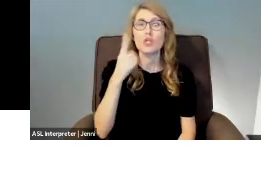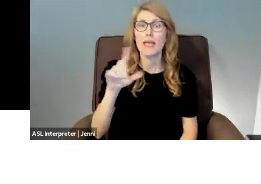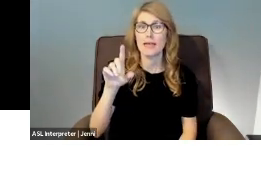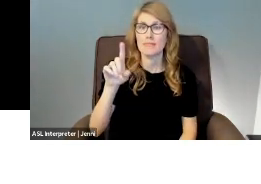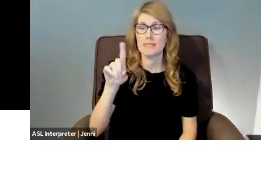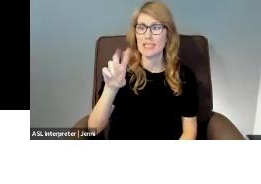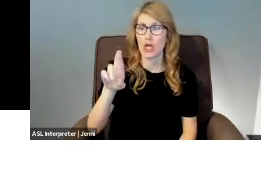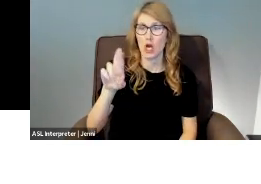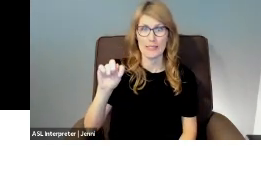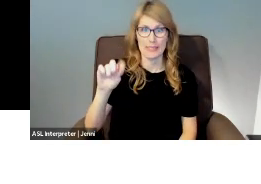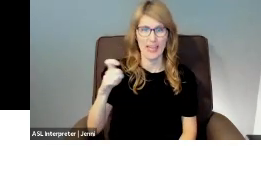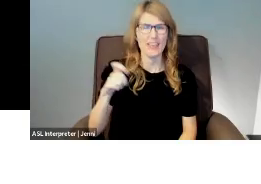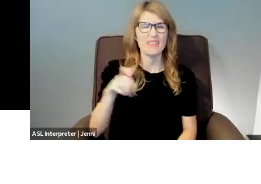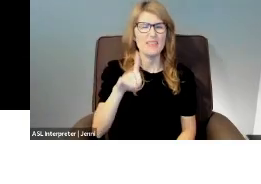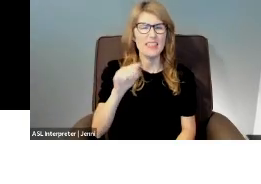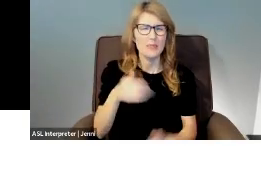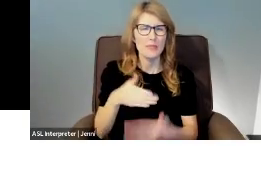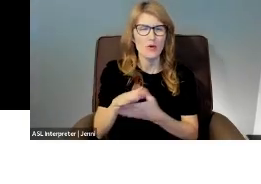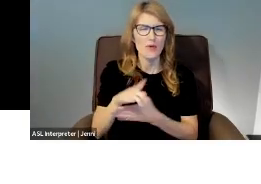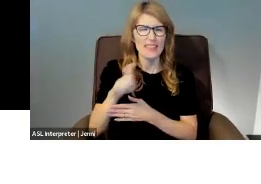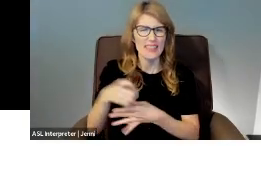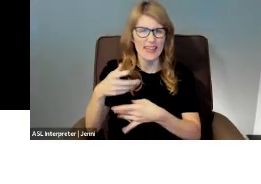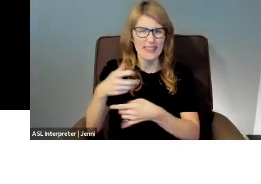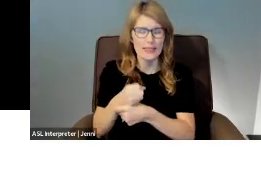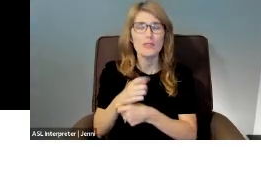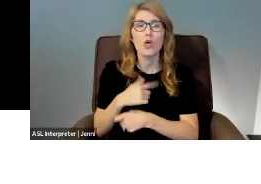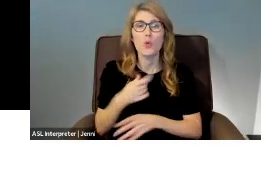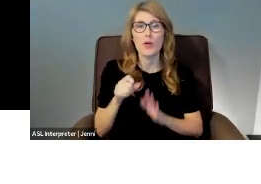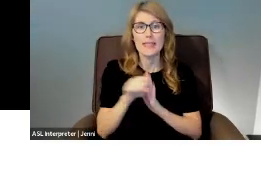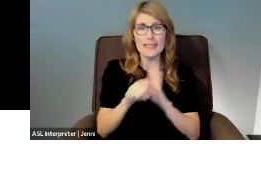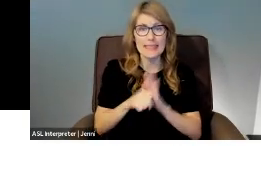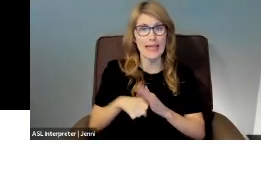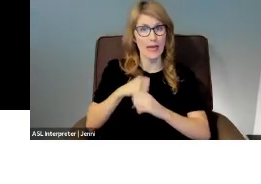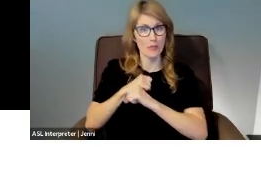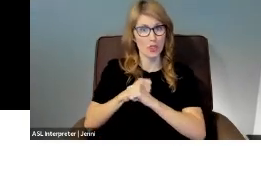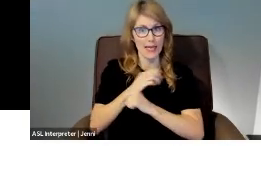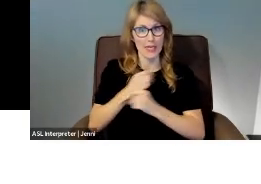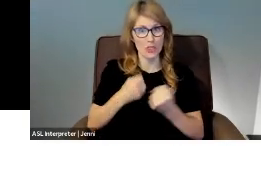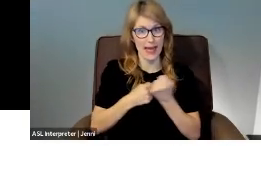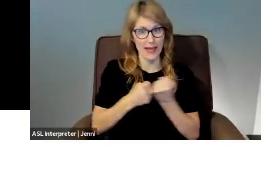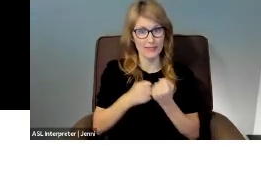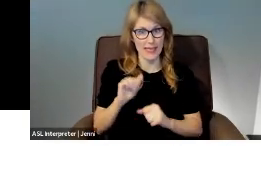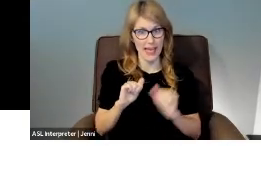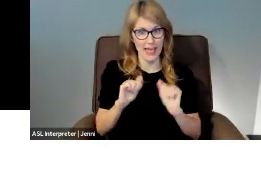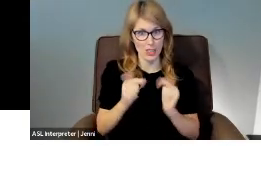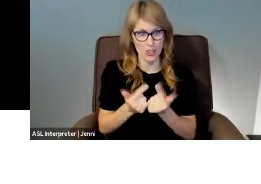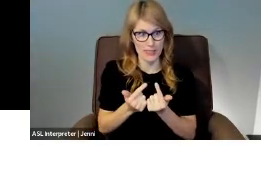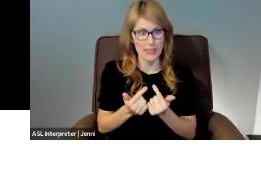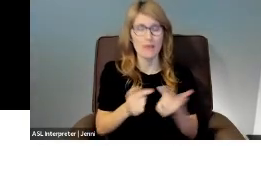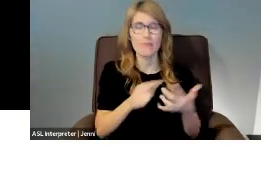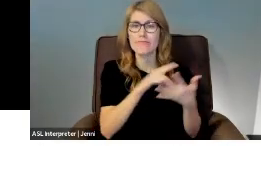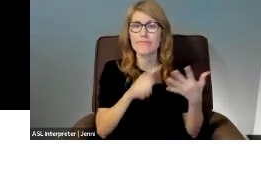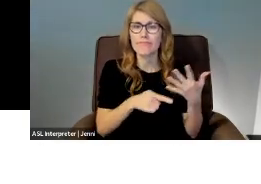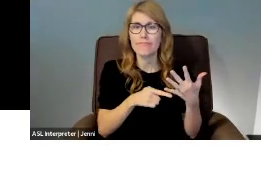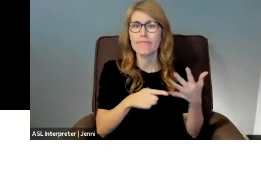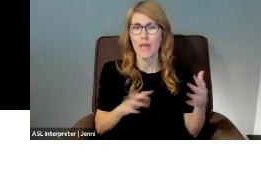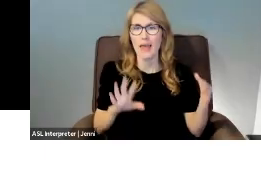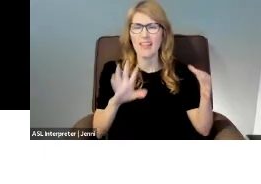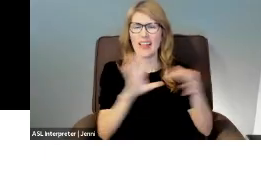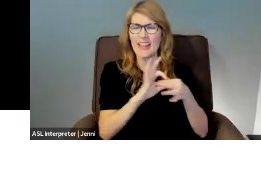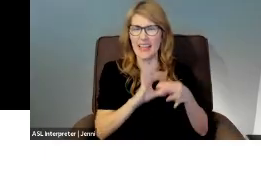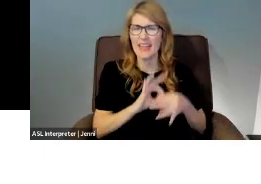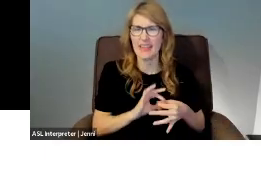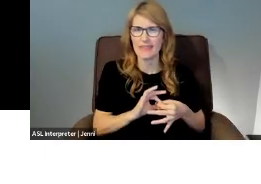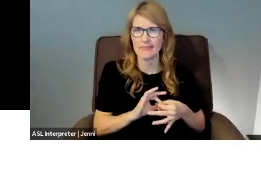statewide agency. We are the state's protection and advocacy agency. And the following links will take